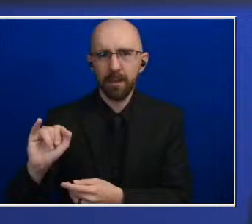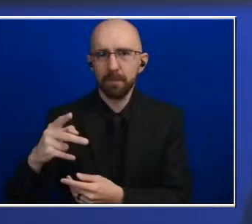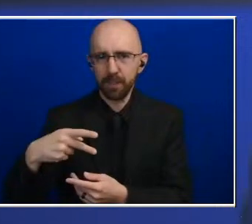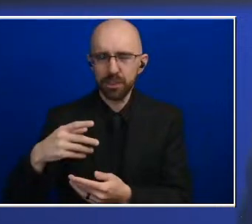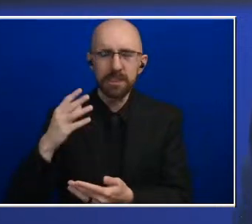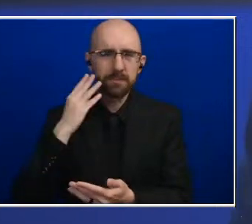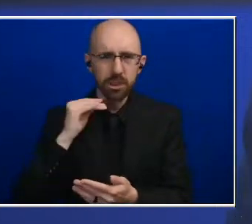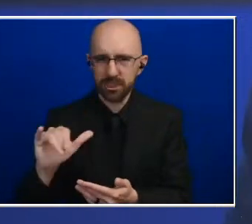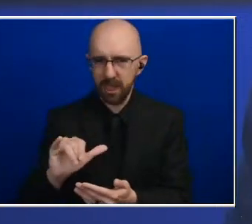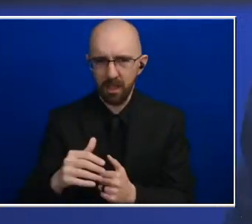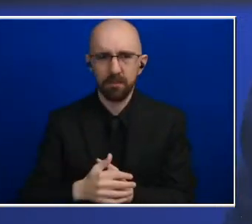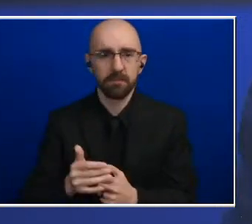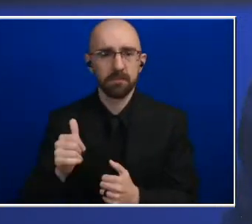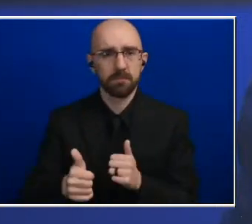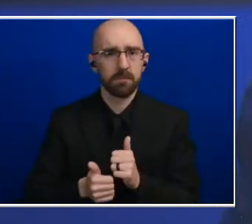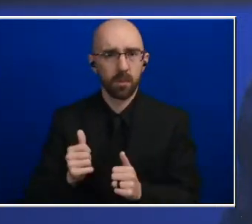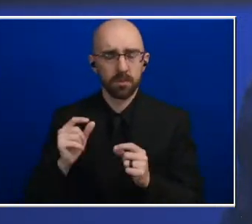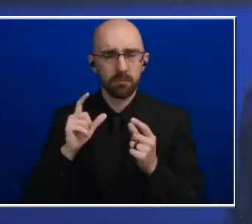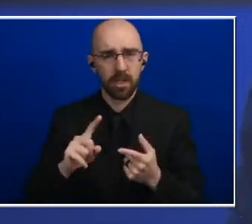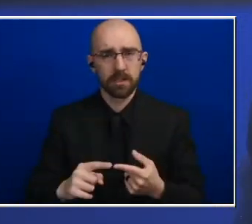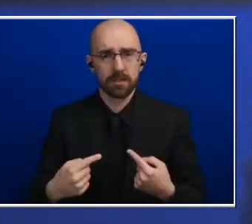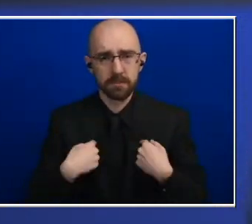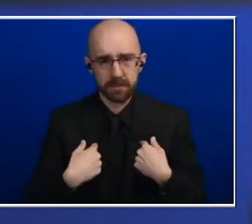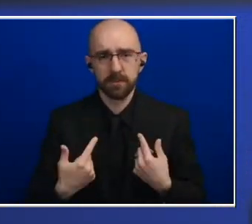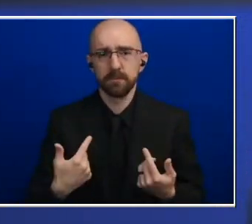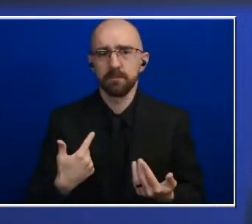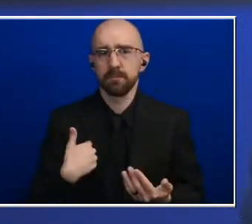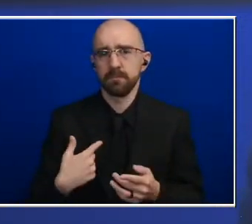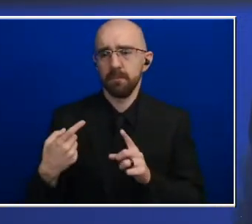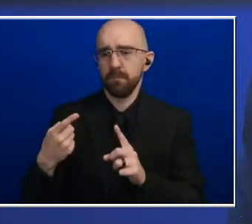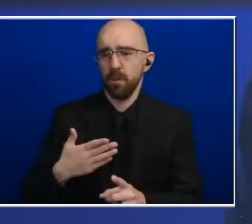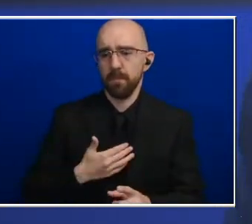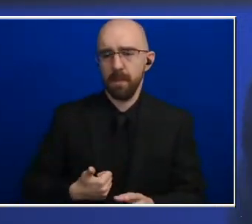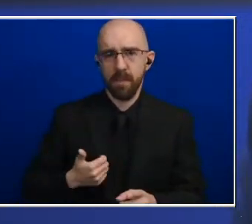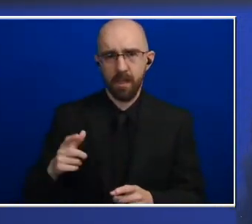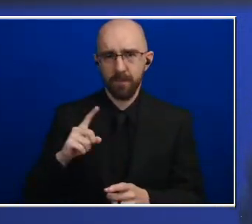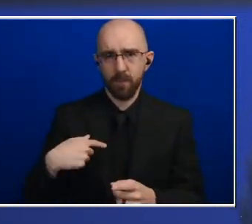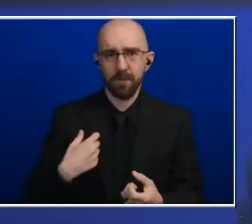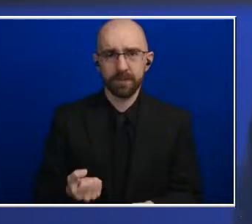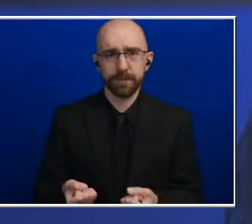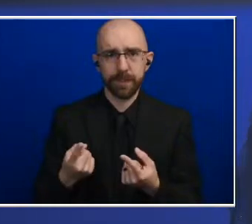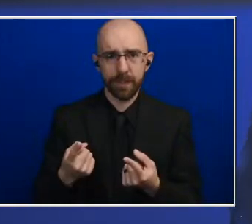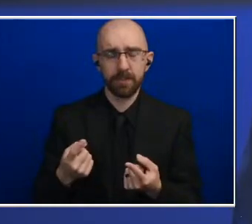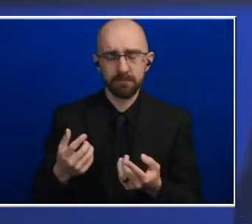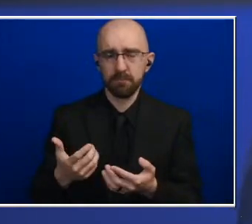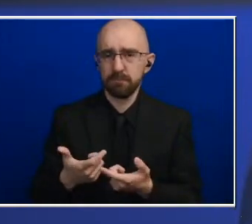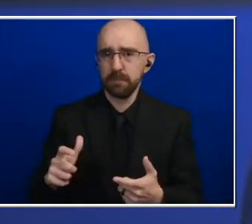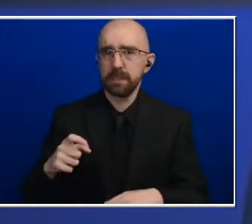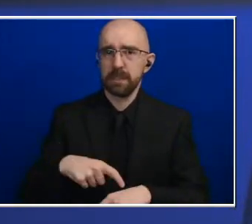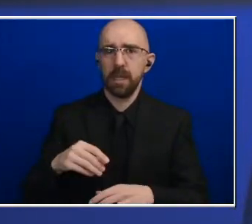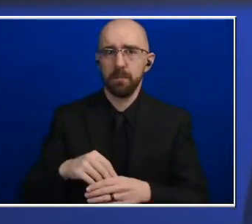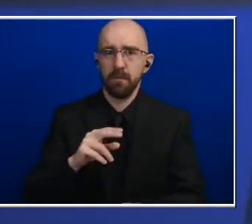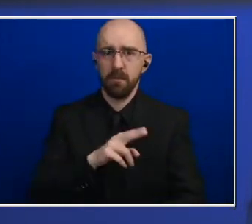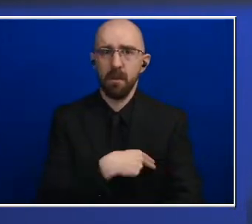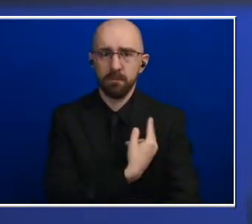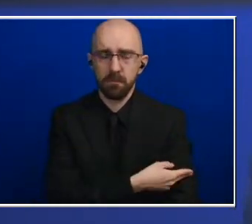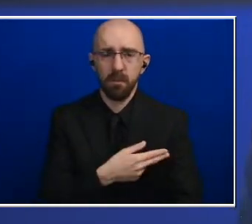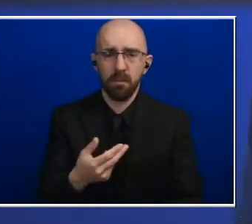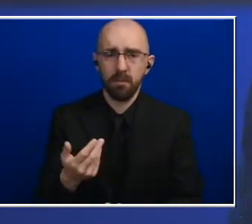surprising to me. You know, I'm at a point in my life where I've spent a significant time in hospitals. Luckily, I've never been a patient